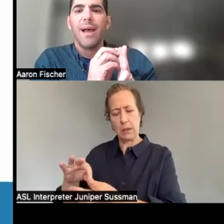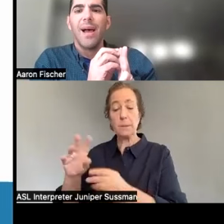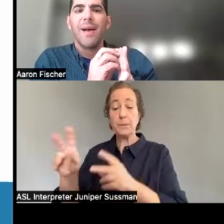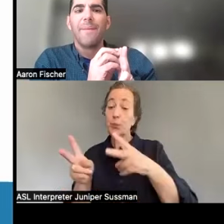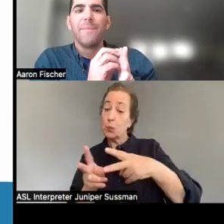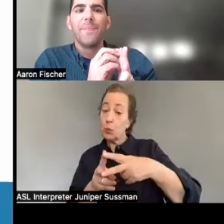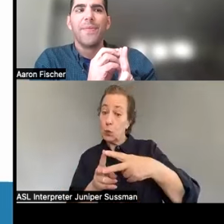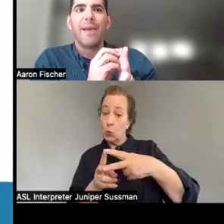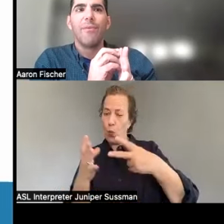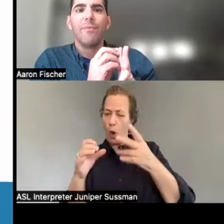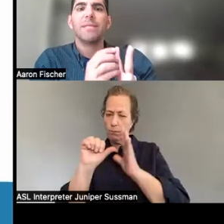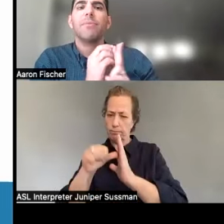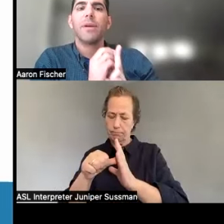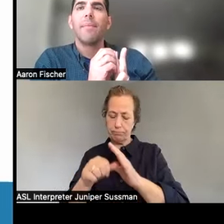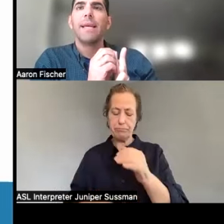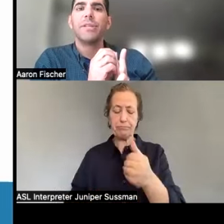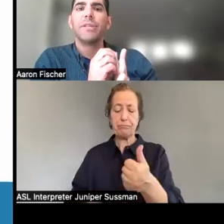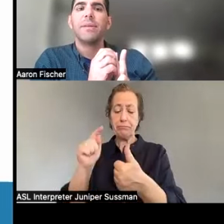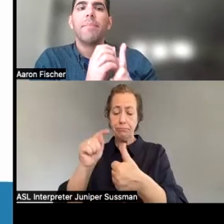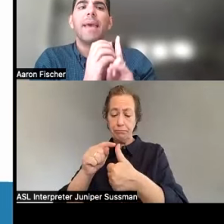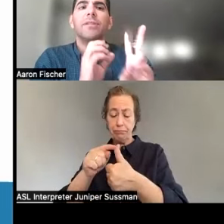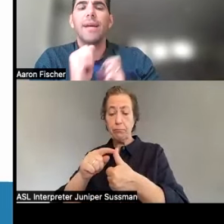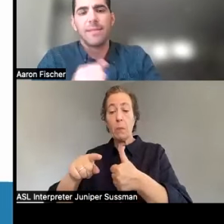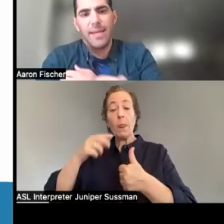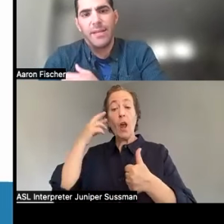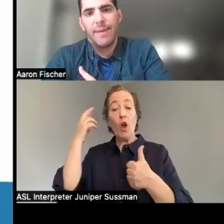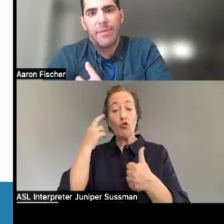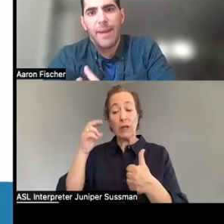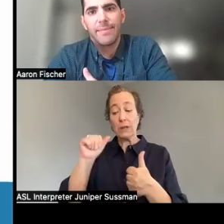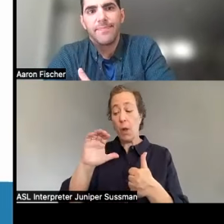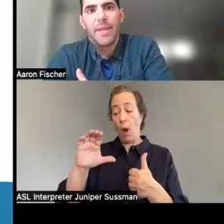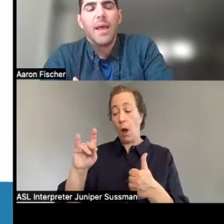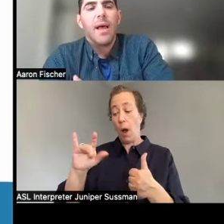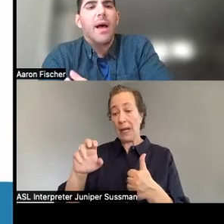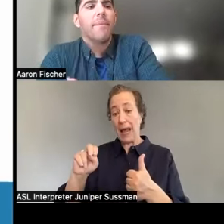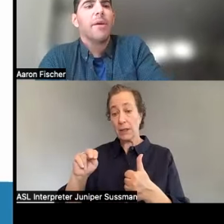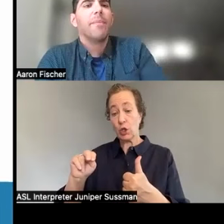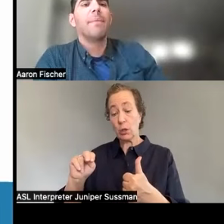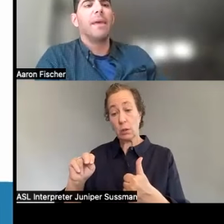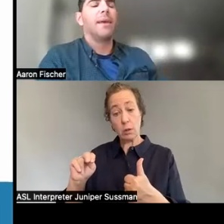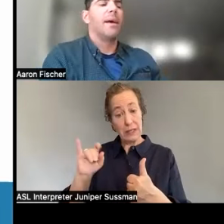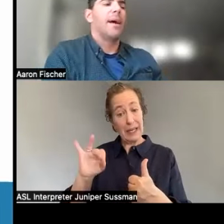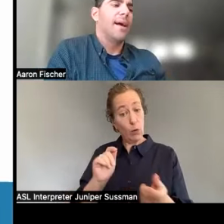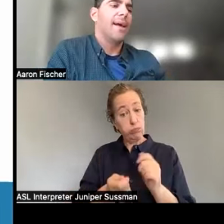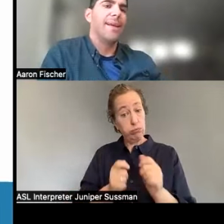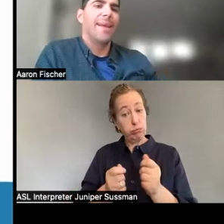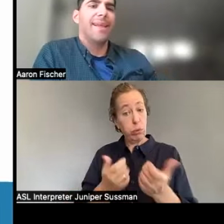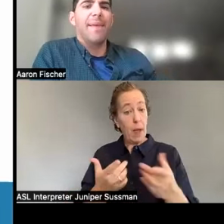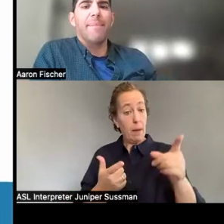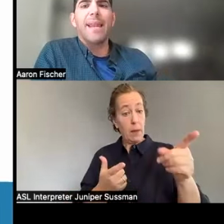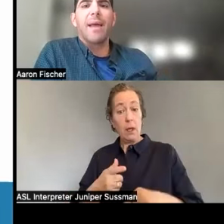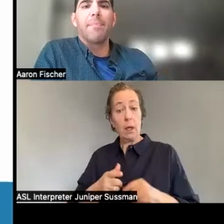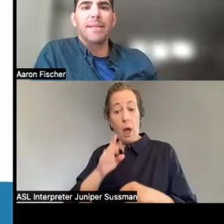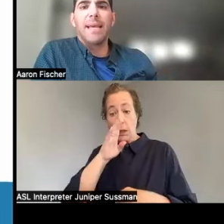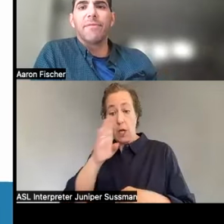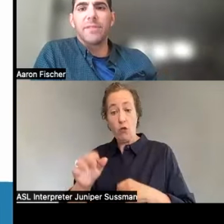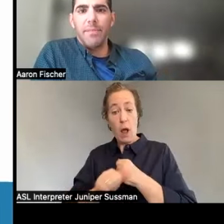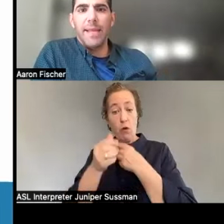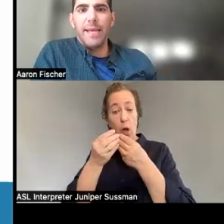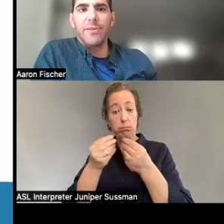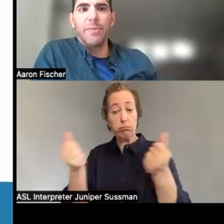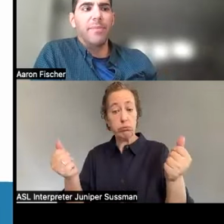is that reasonable accommodations may address a direct threat. There may be, it may not be